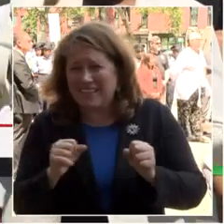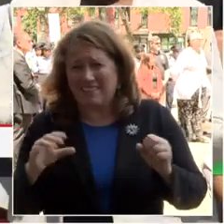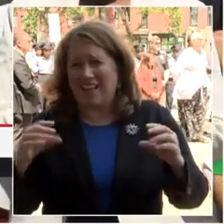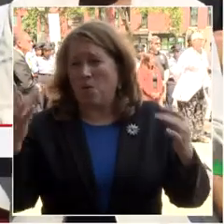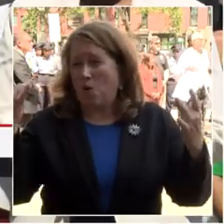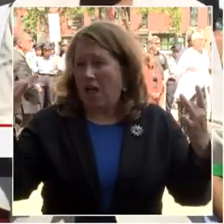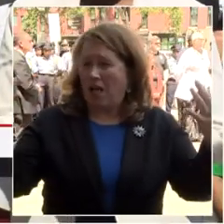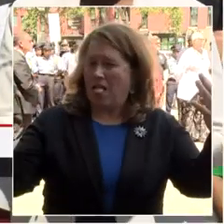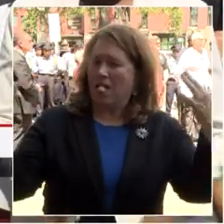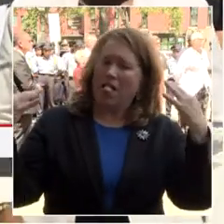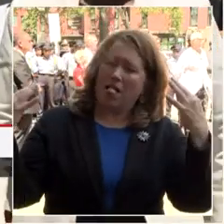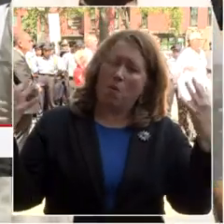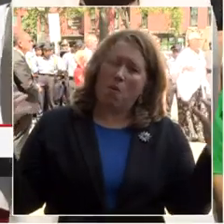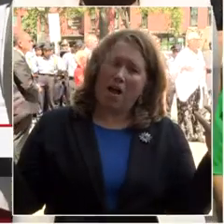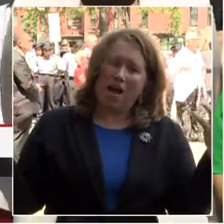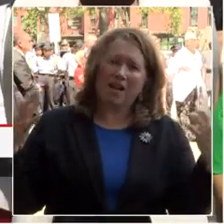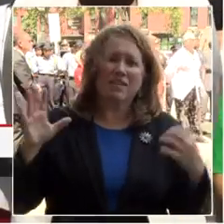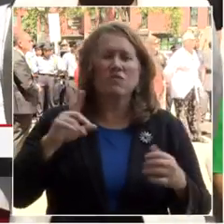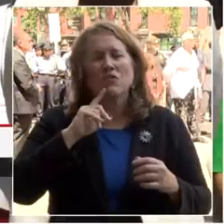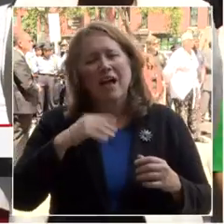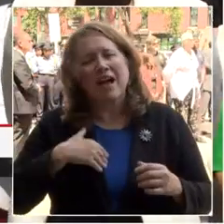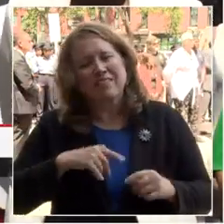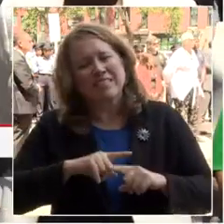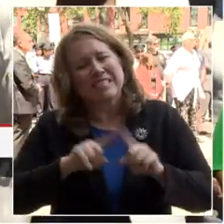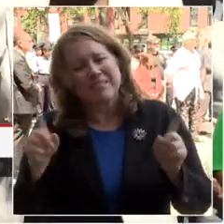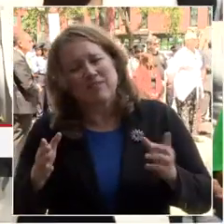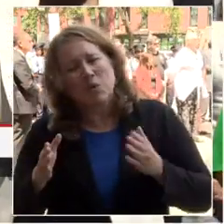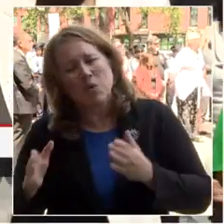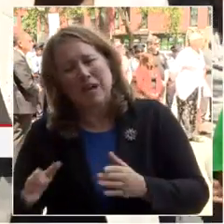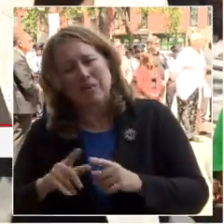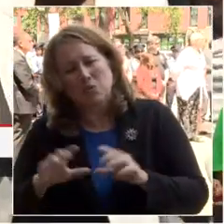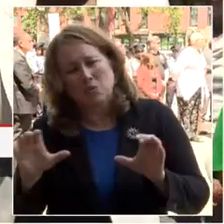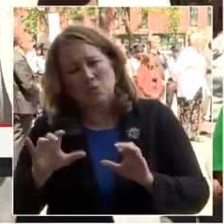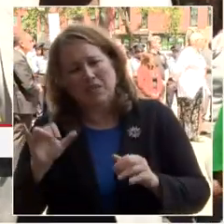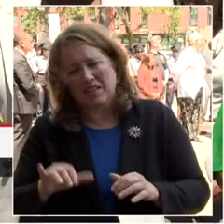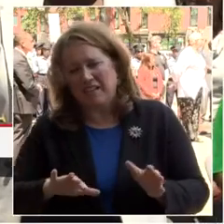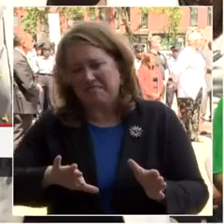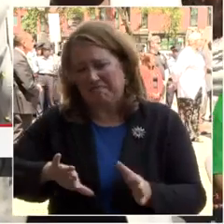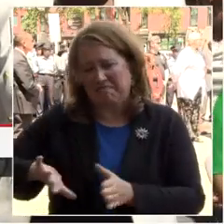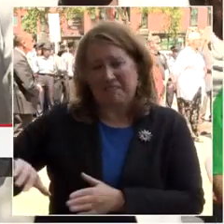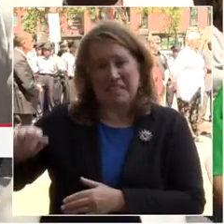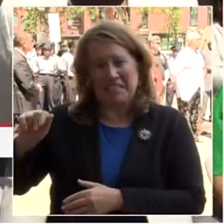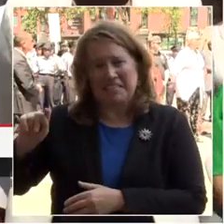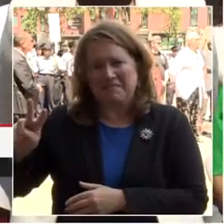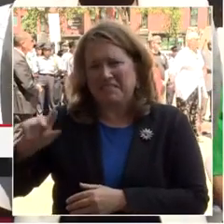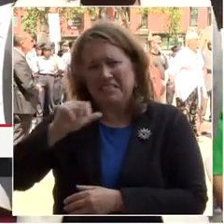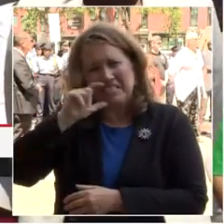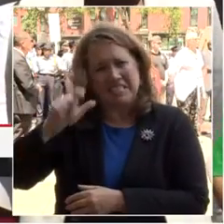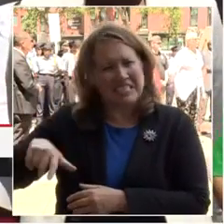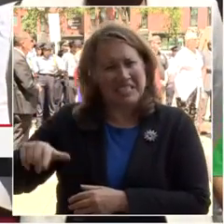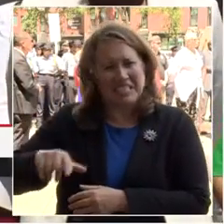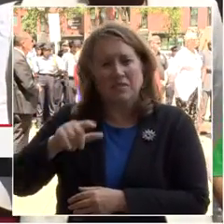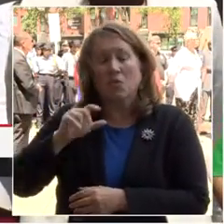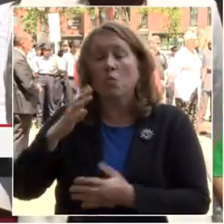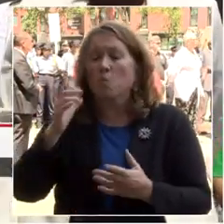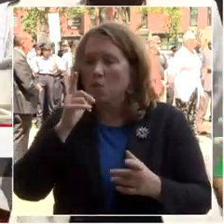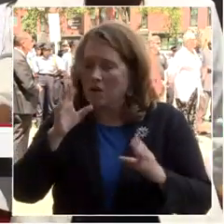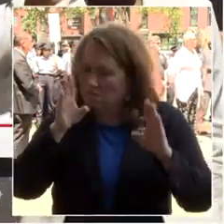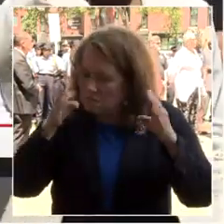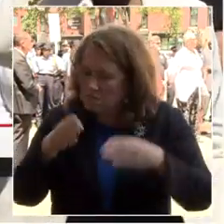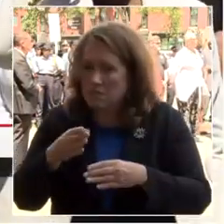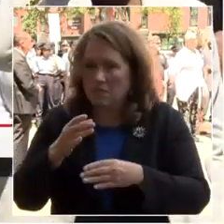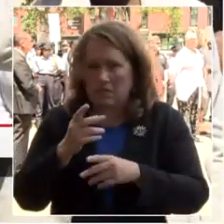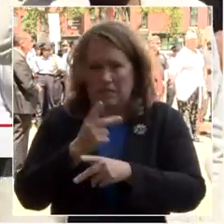to be seen. And that's not one that we support. So we're going to safely get those bikes off the street, Mark, but we